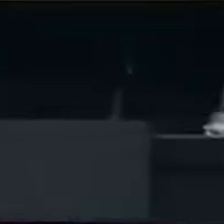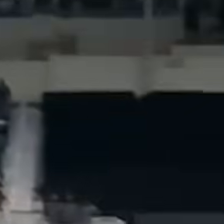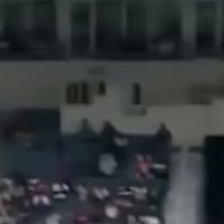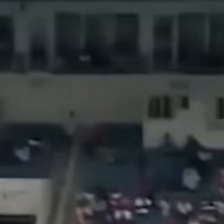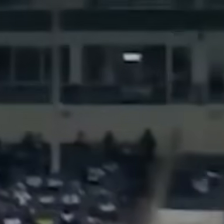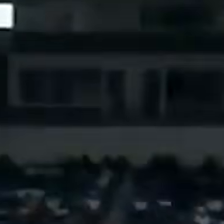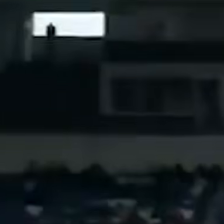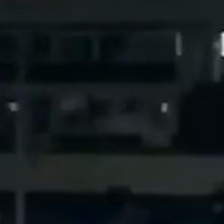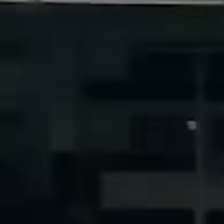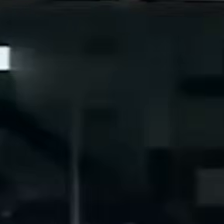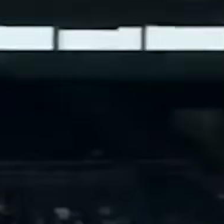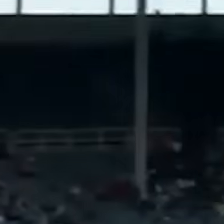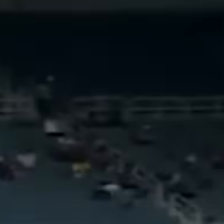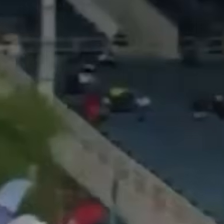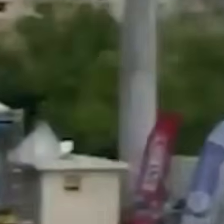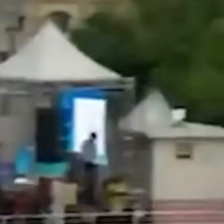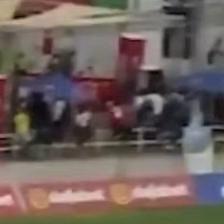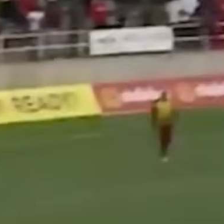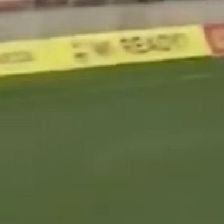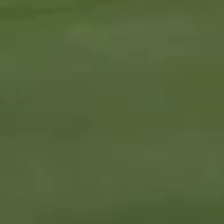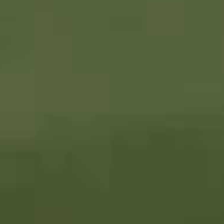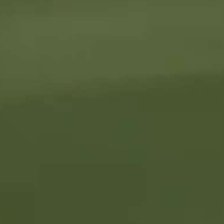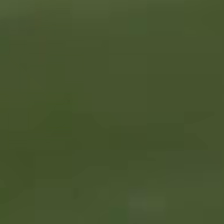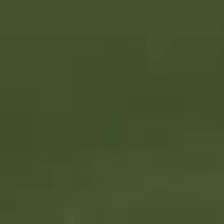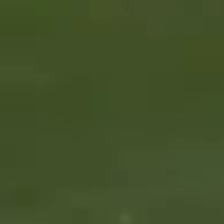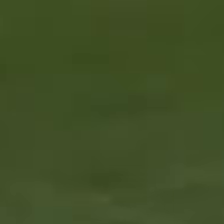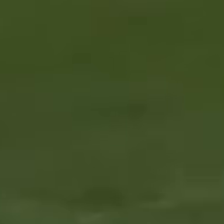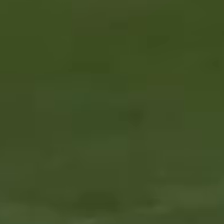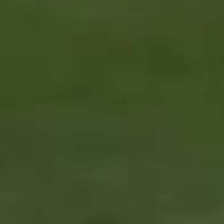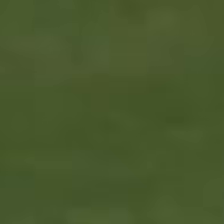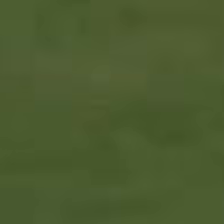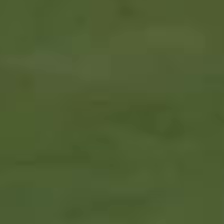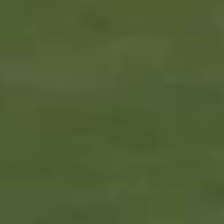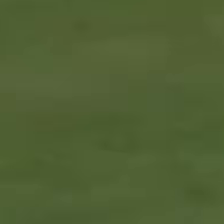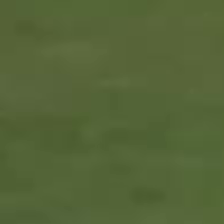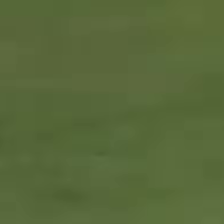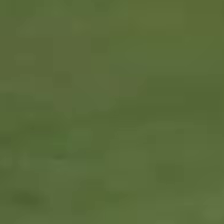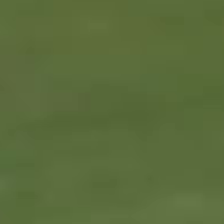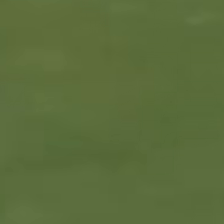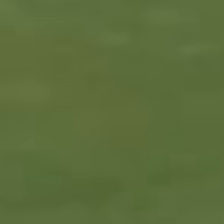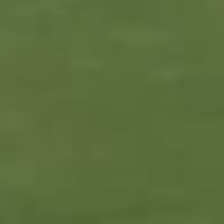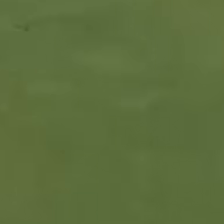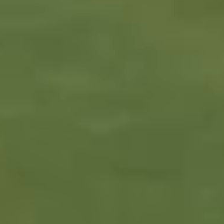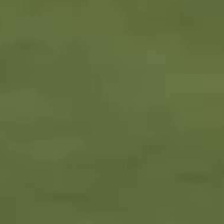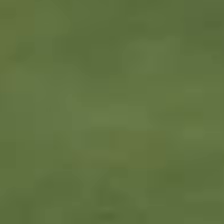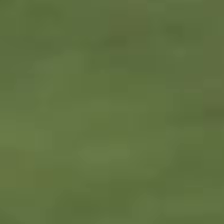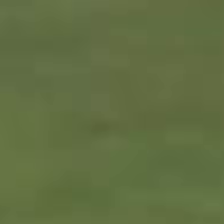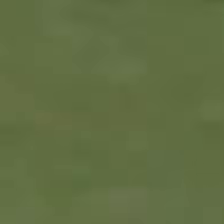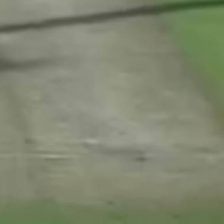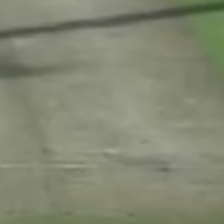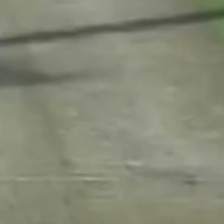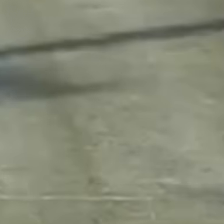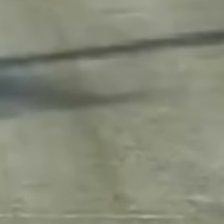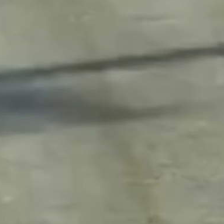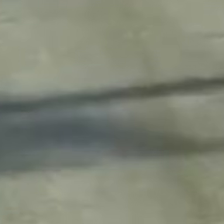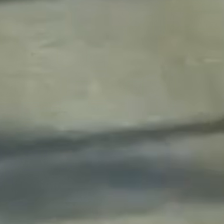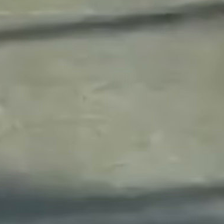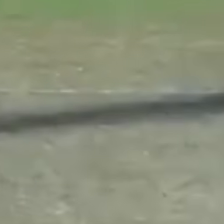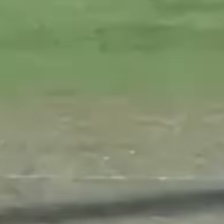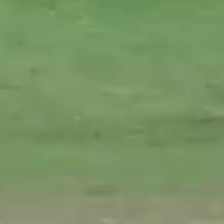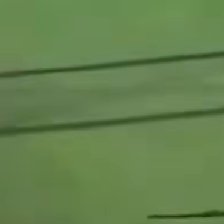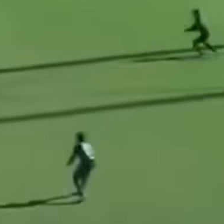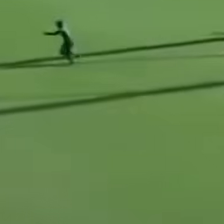role in the West Indies series win over South Africa, taking 8 wickets at an average of 8.5. And